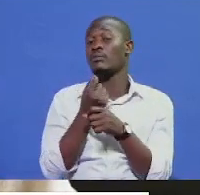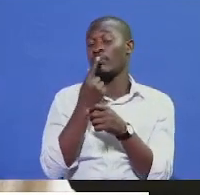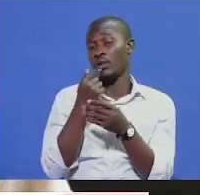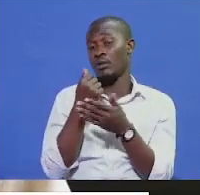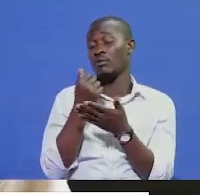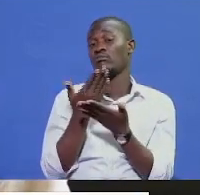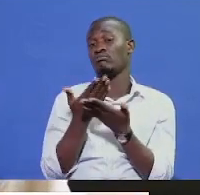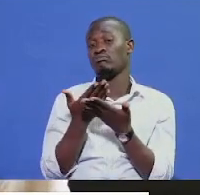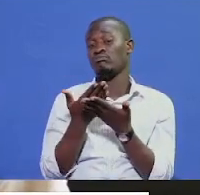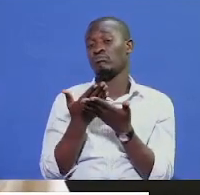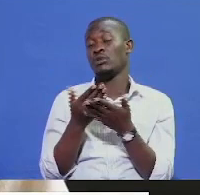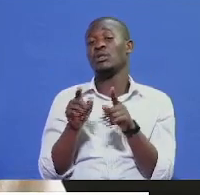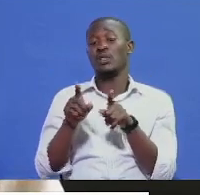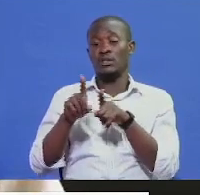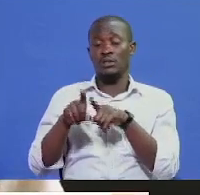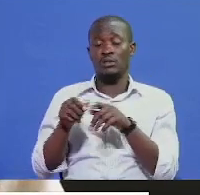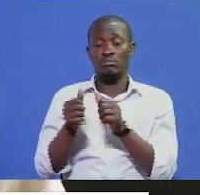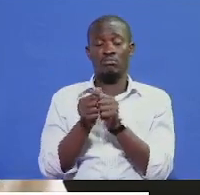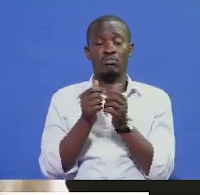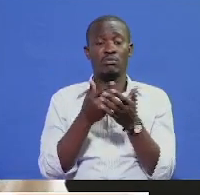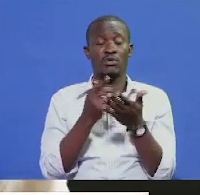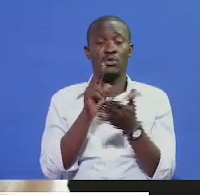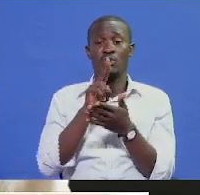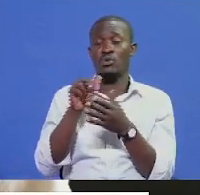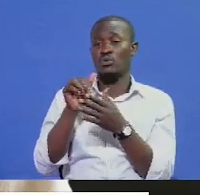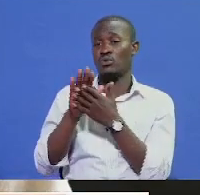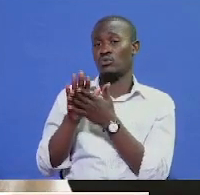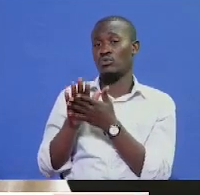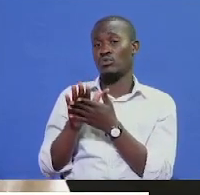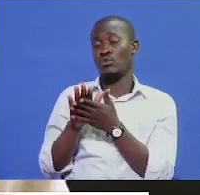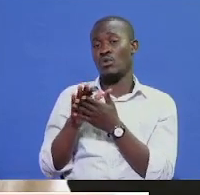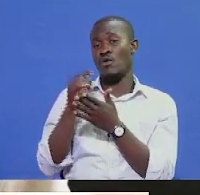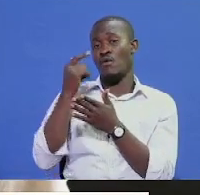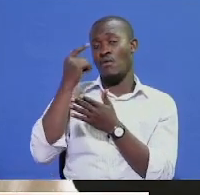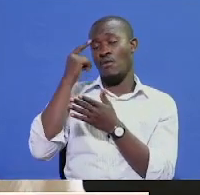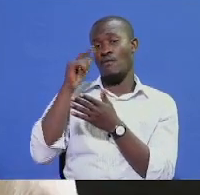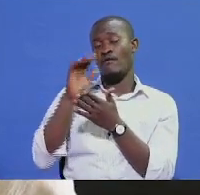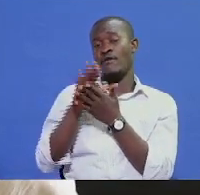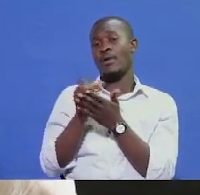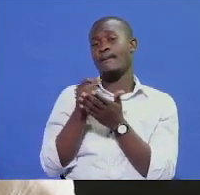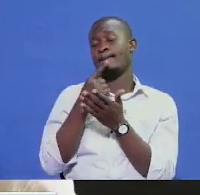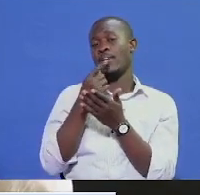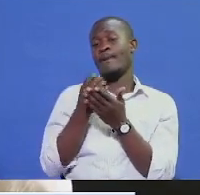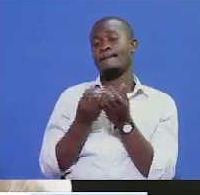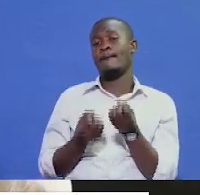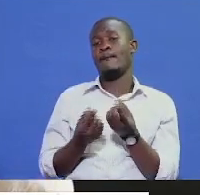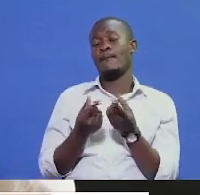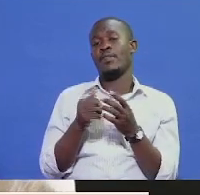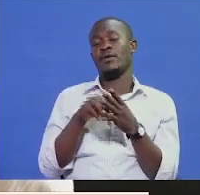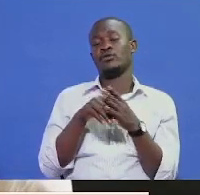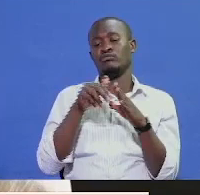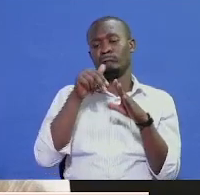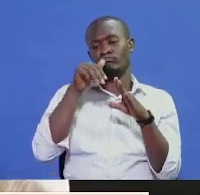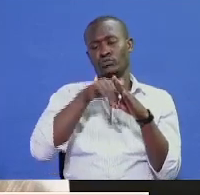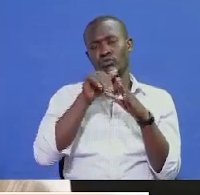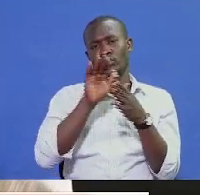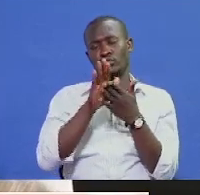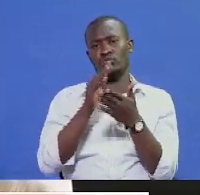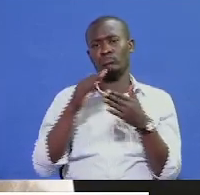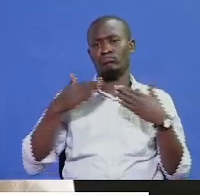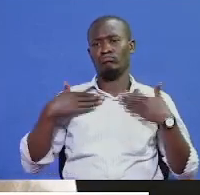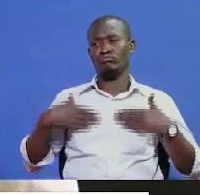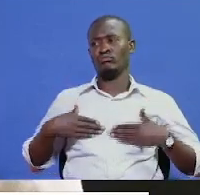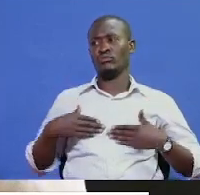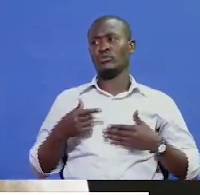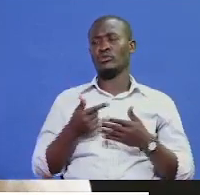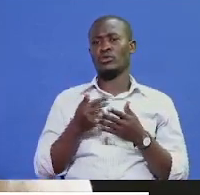silicone. It's the same material doctors use for surgeries and medical devices that they insert in your body. So for